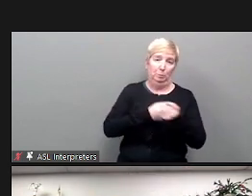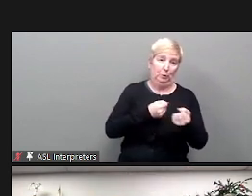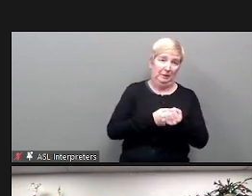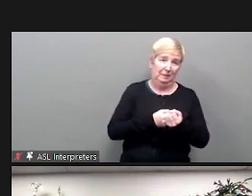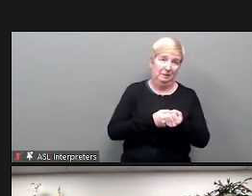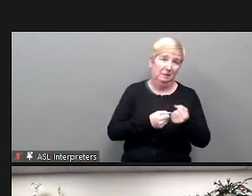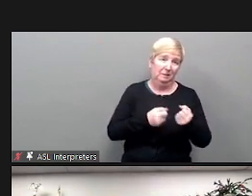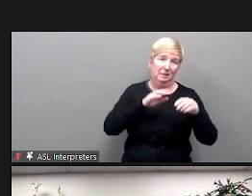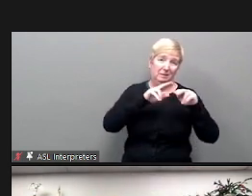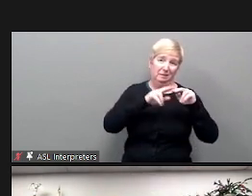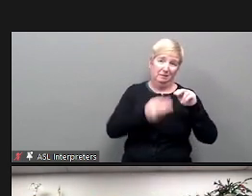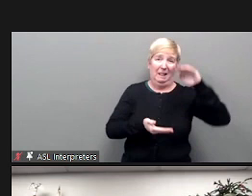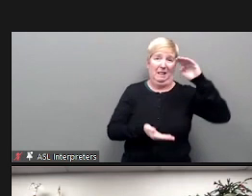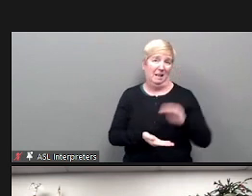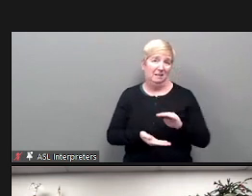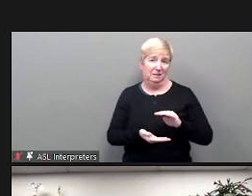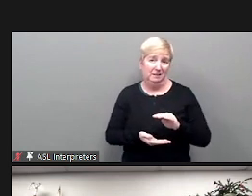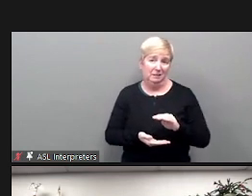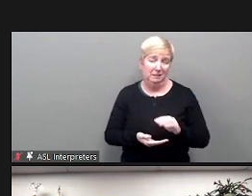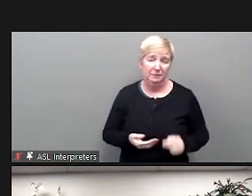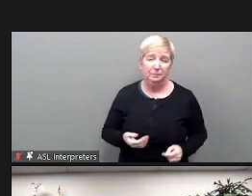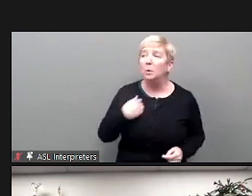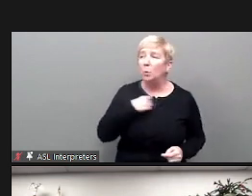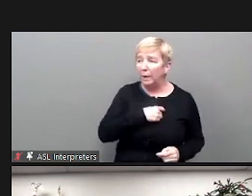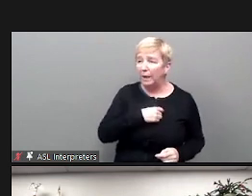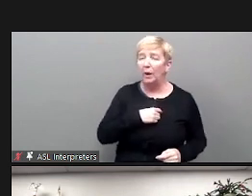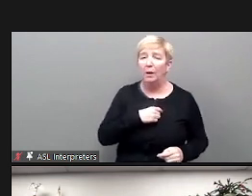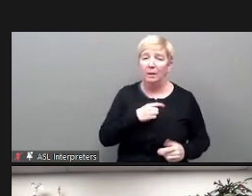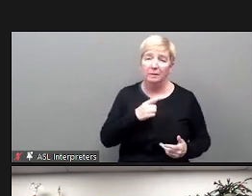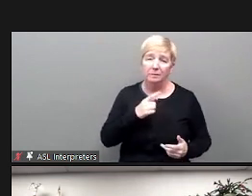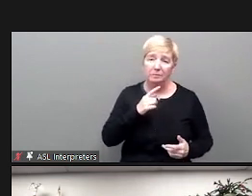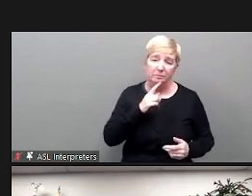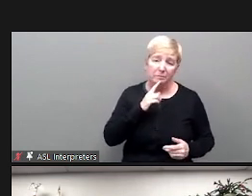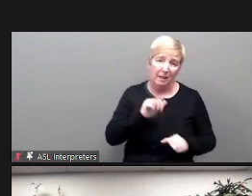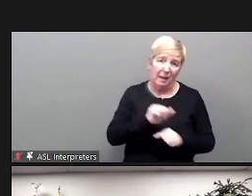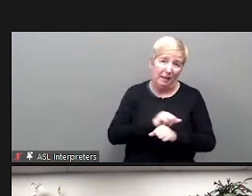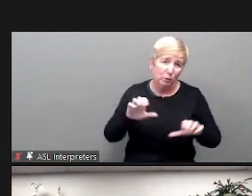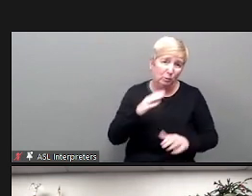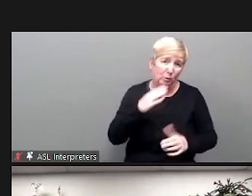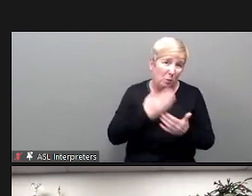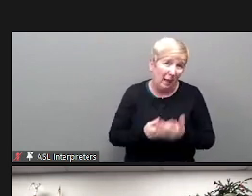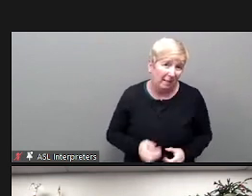14.9%. Yeah, so you can see that we're actually doing pretty good for that age group